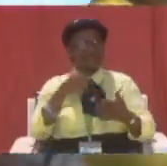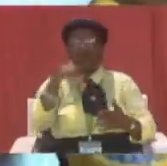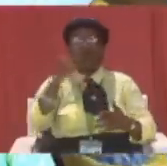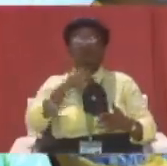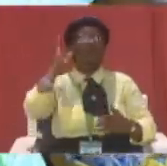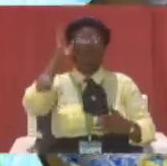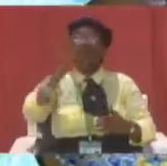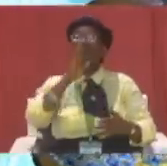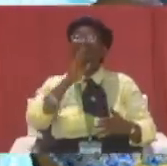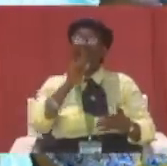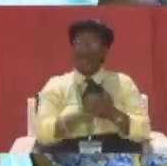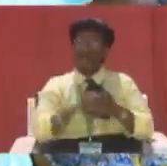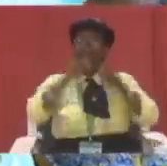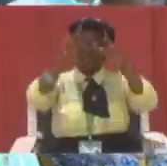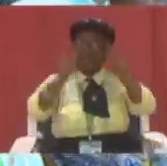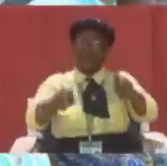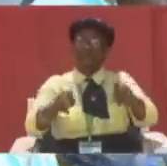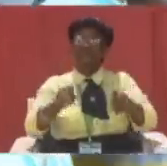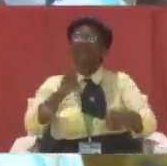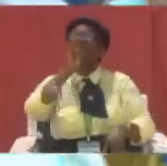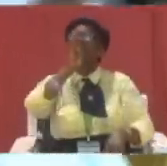Your hallelujah should be the loudest.